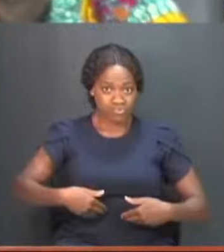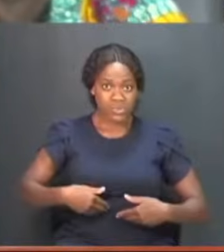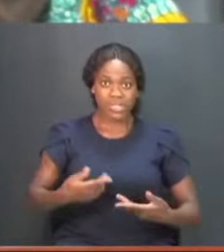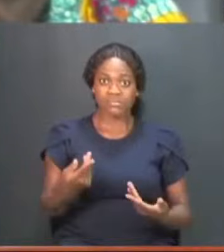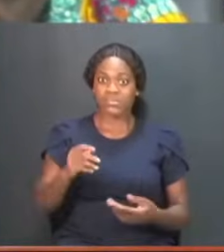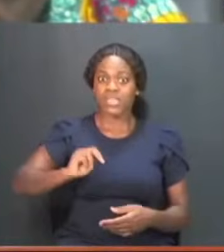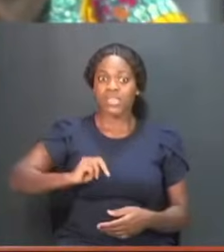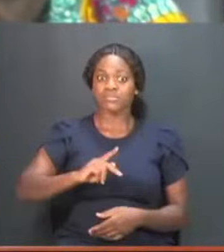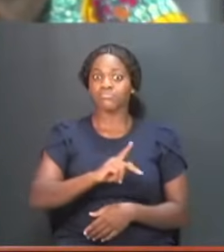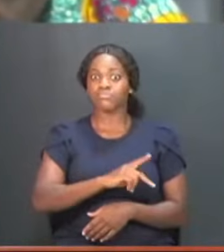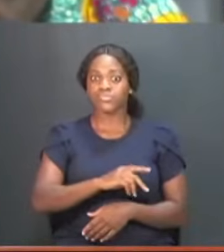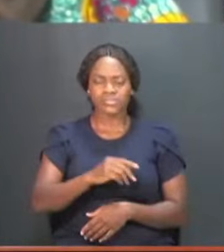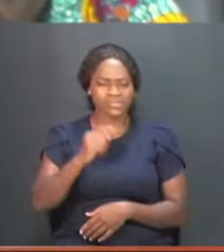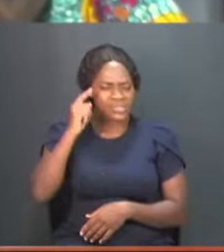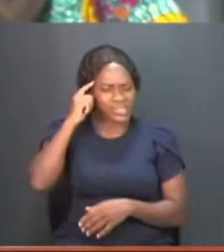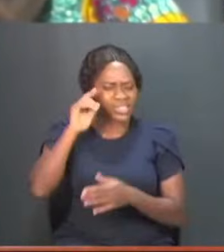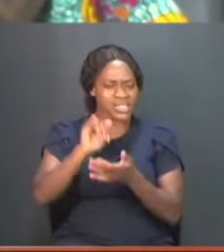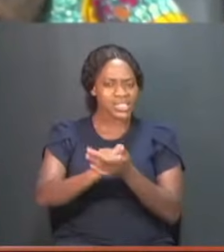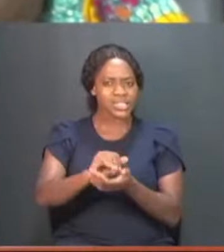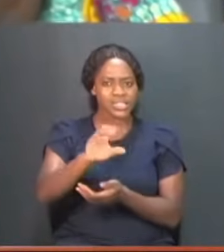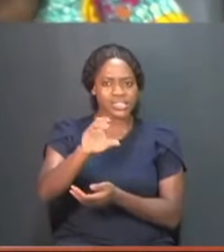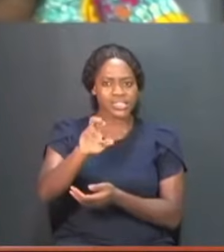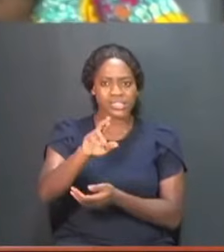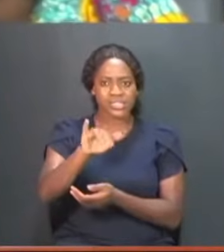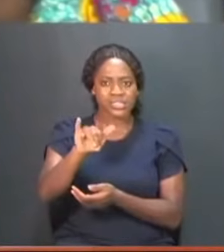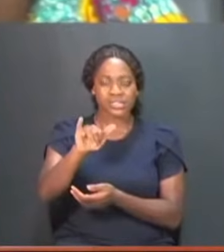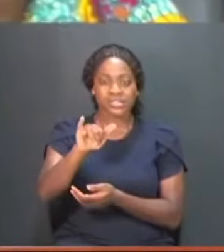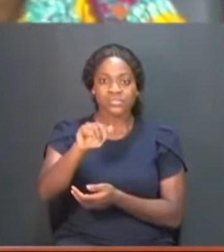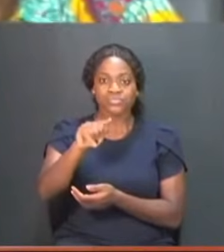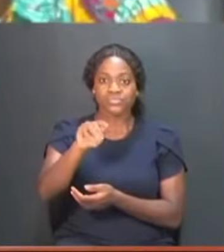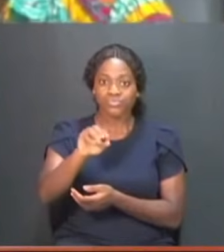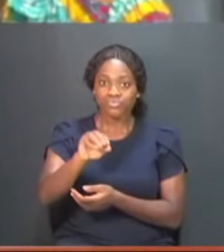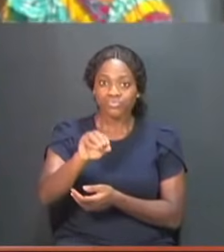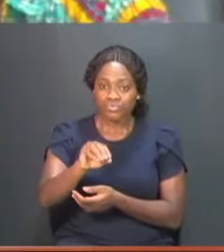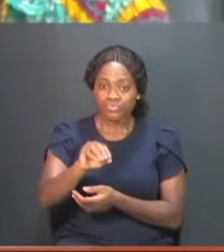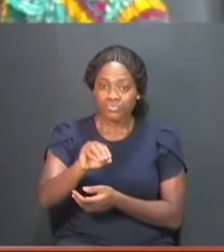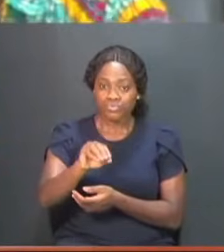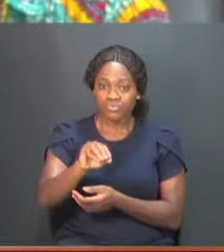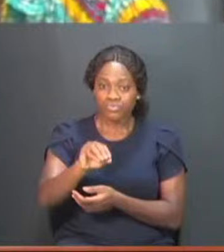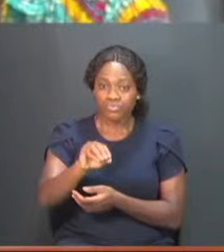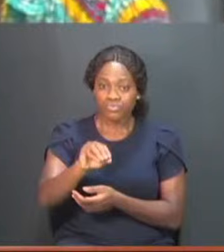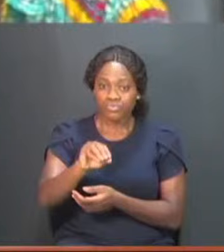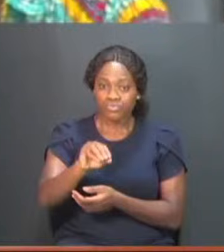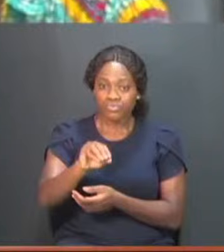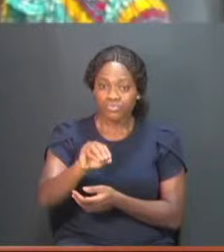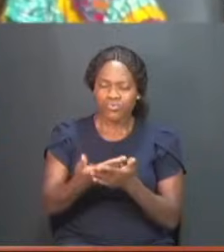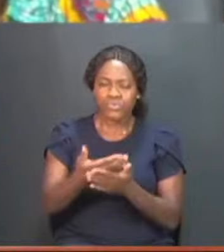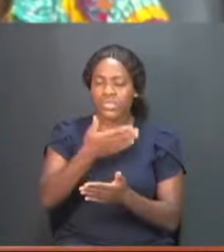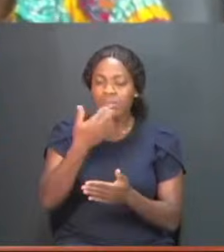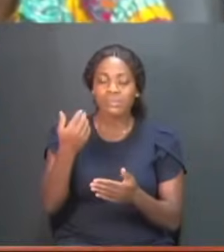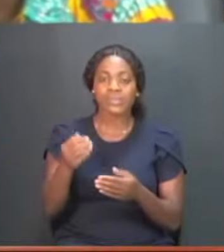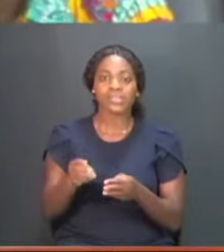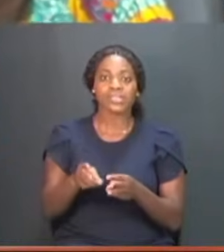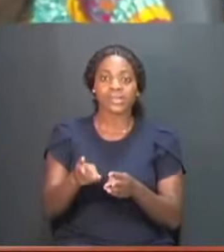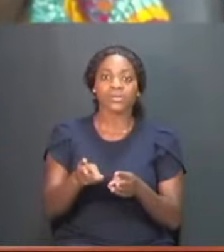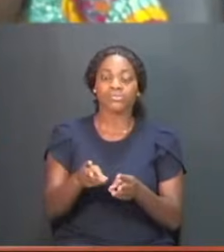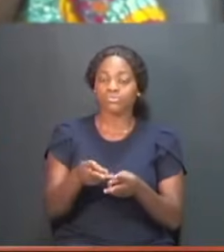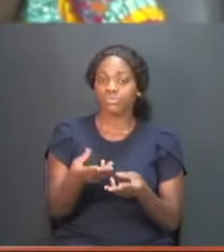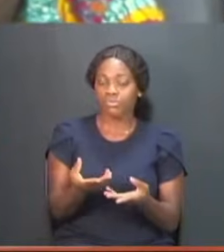see cryptocurrency as a safe haven for the investment of their financial instrument, a way of diversifying their